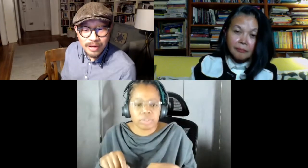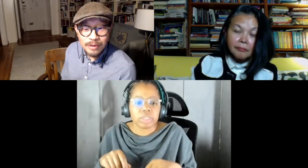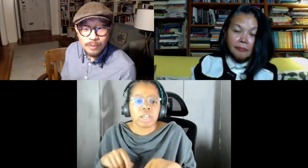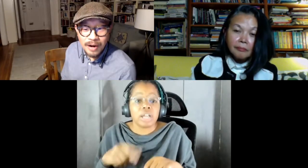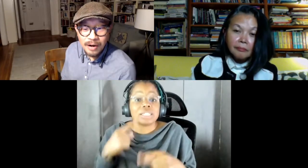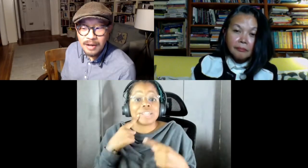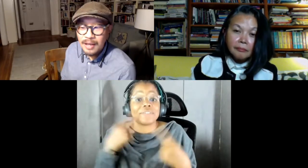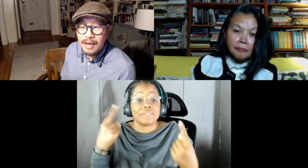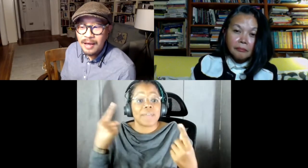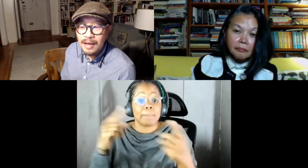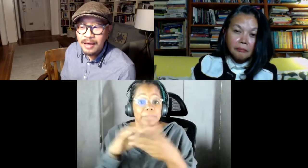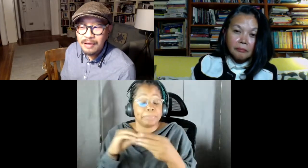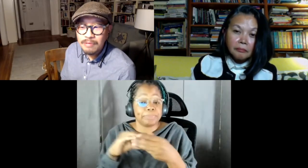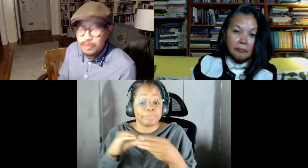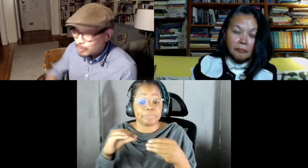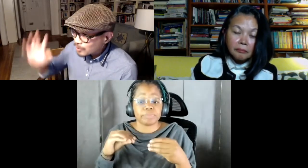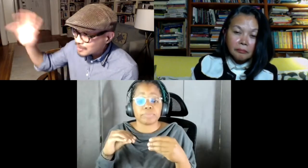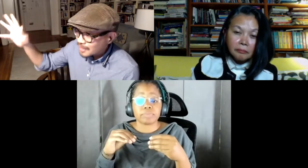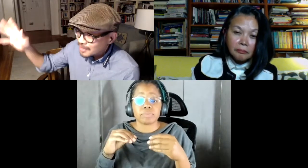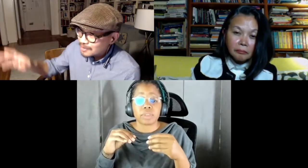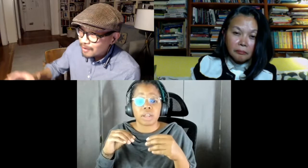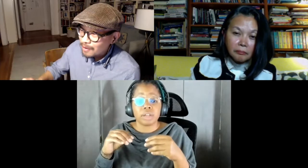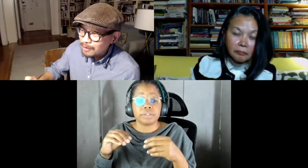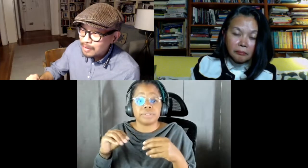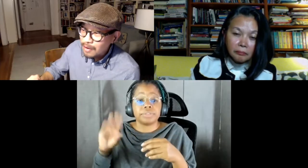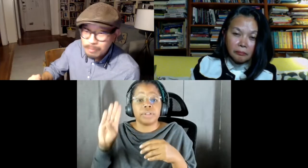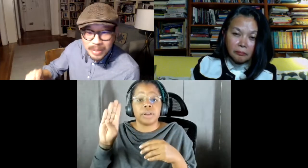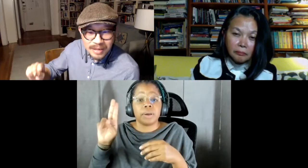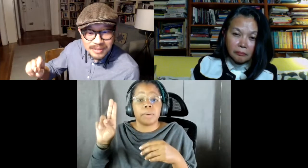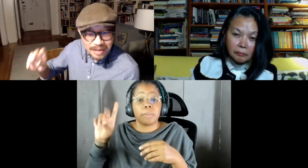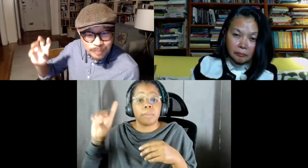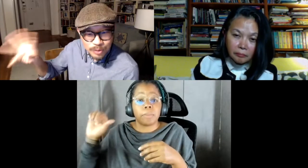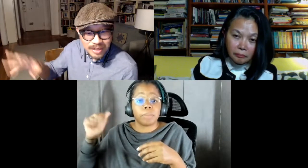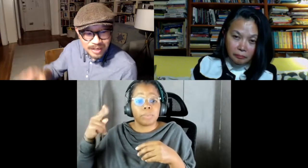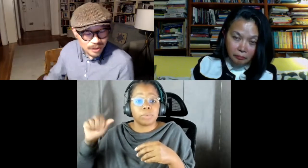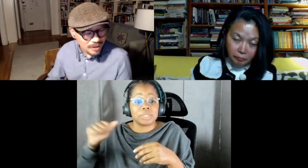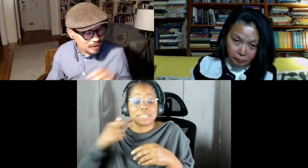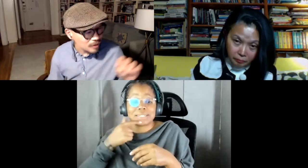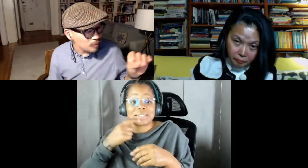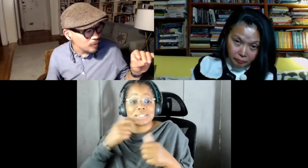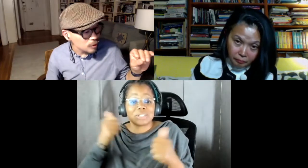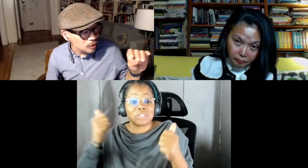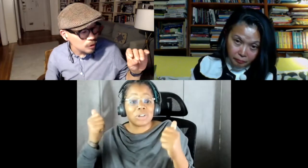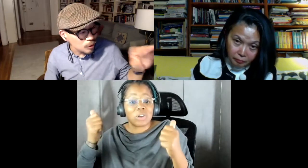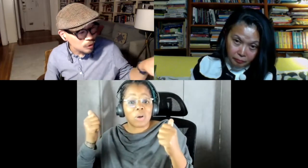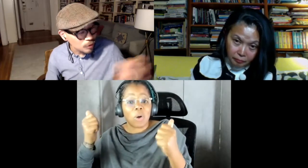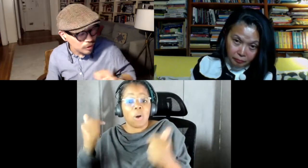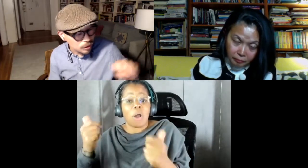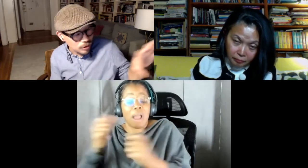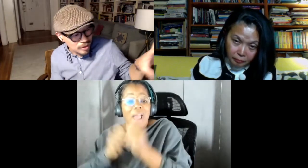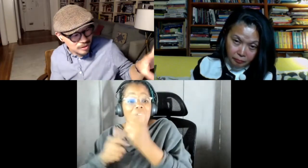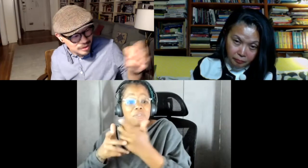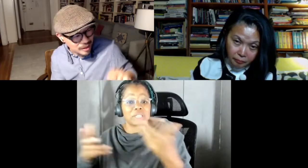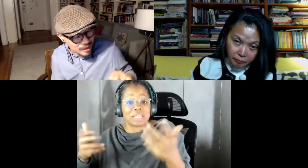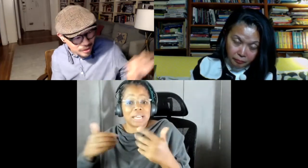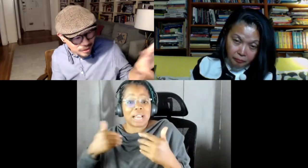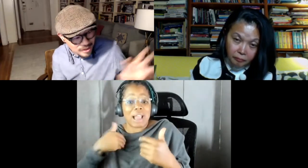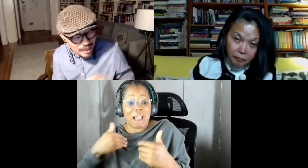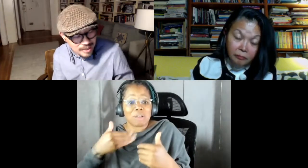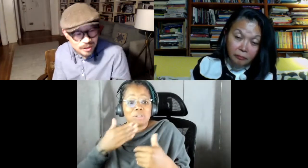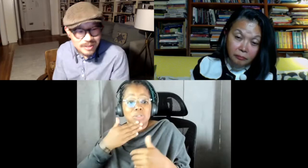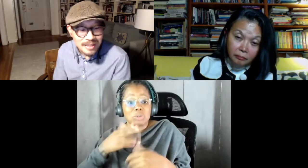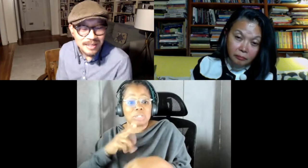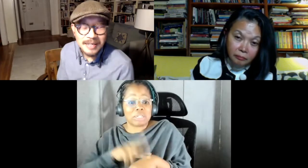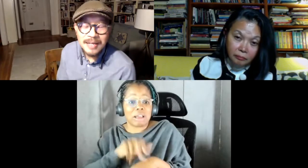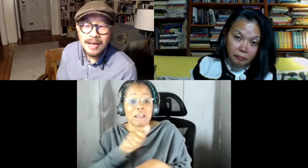famous one where the Buddha says all beings have Buddha nature. This Joju, or this other